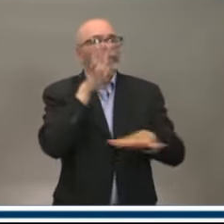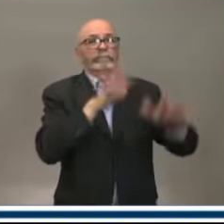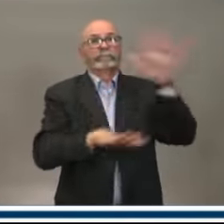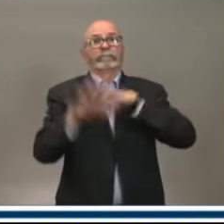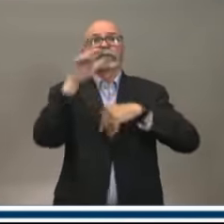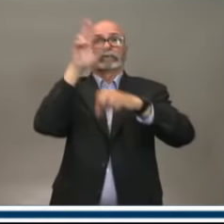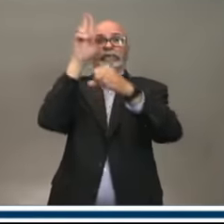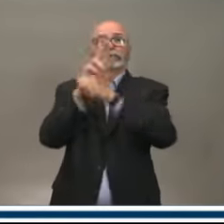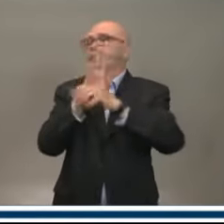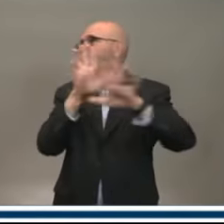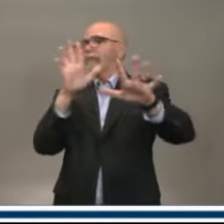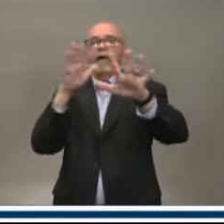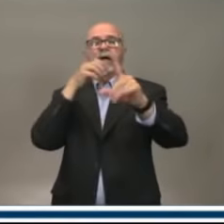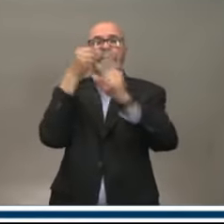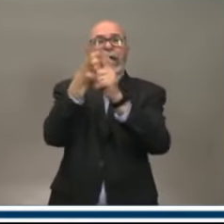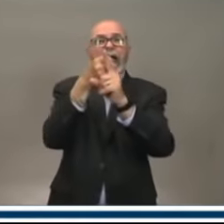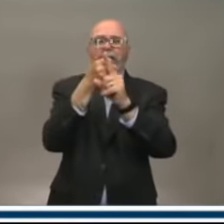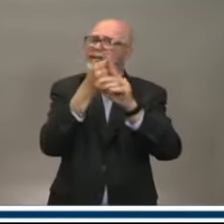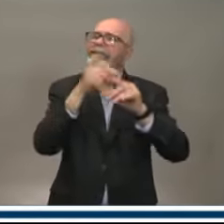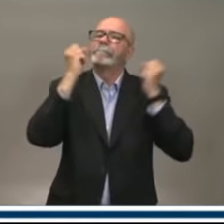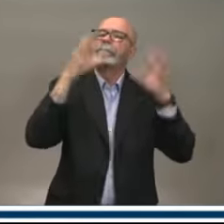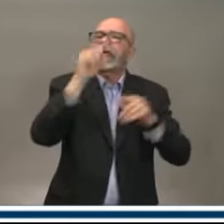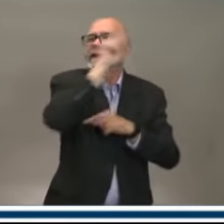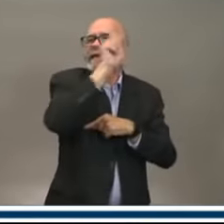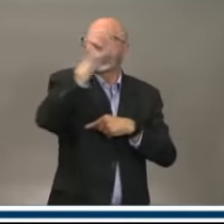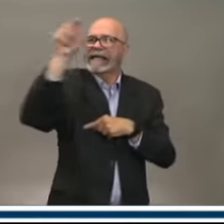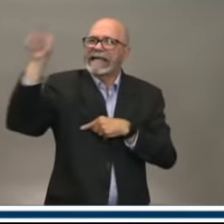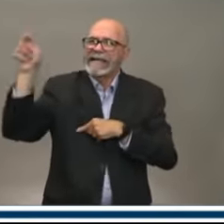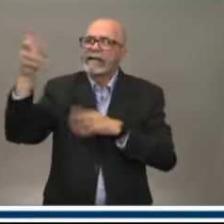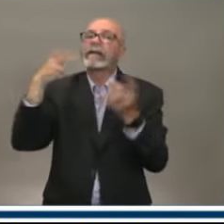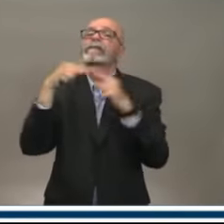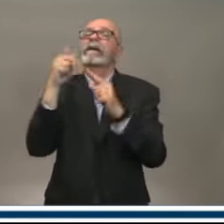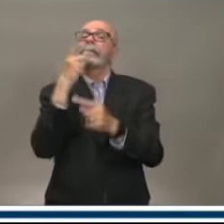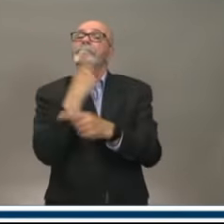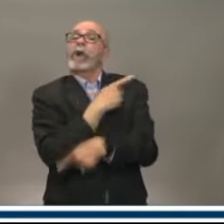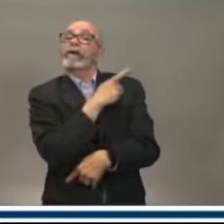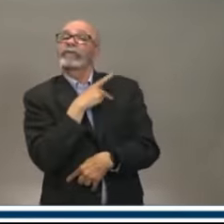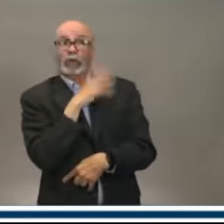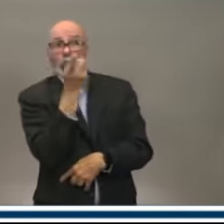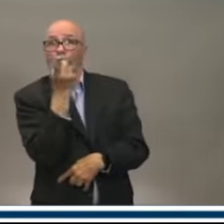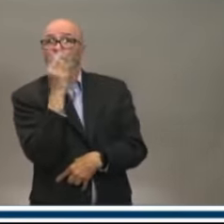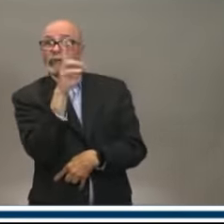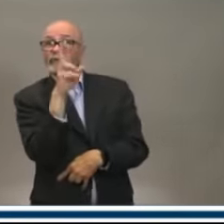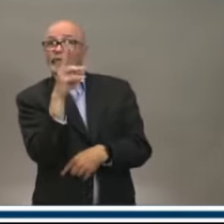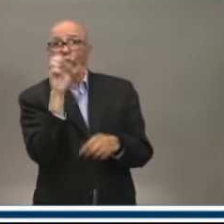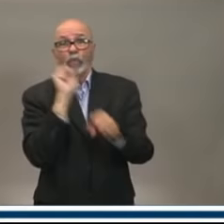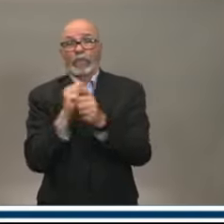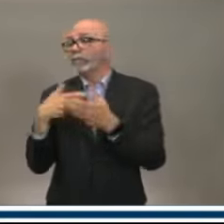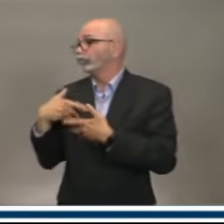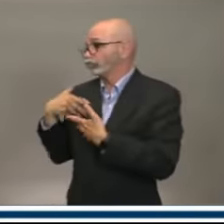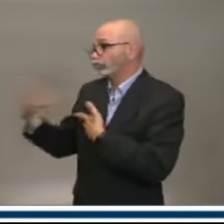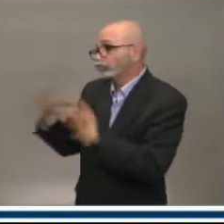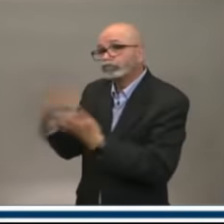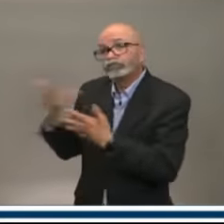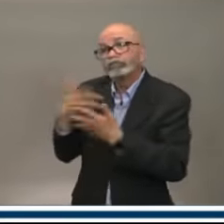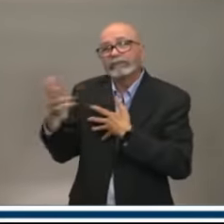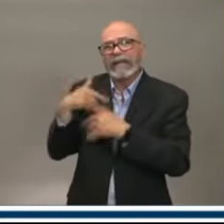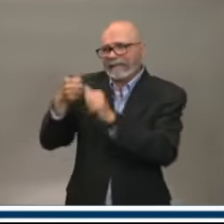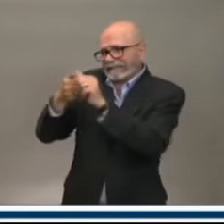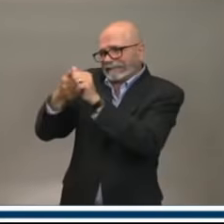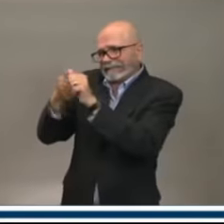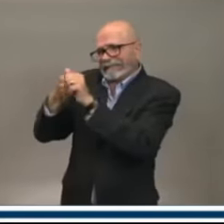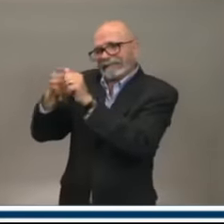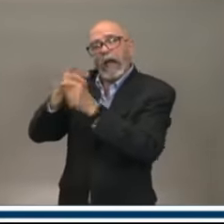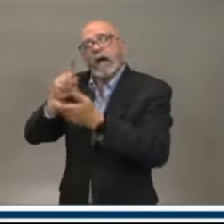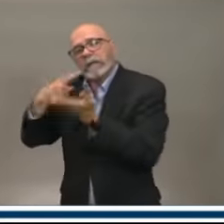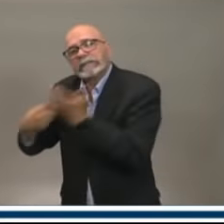doing with our associations, it's amazing to me. I've been accused in the last 7 years of not consulting, and now we're